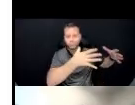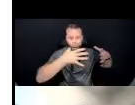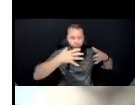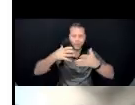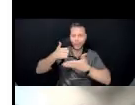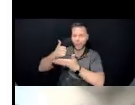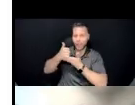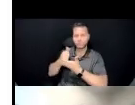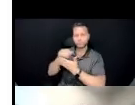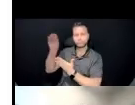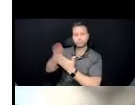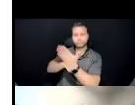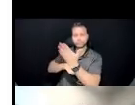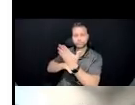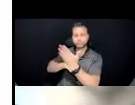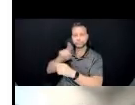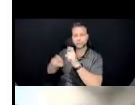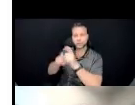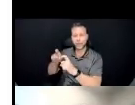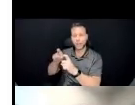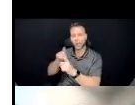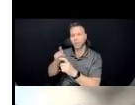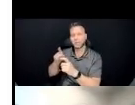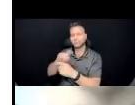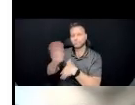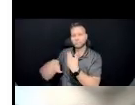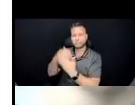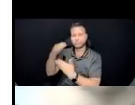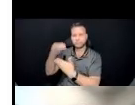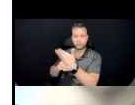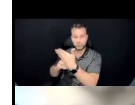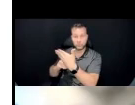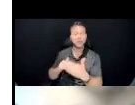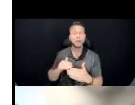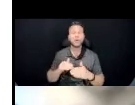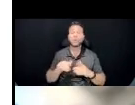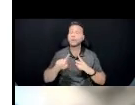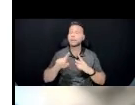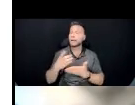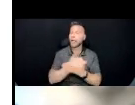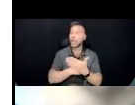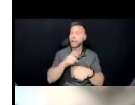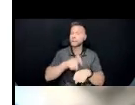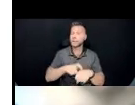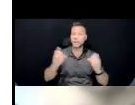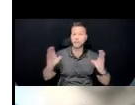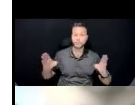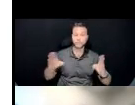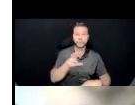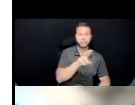Data was collected mostly online from August to November of 2023